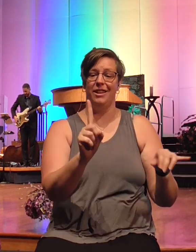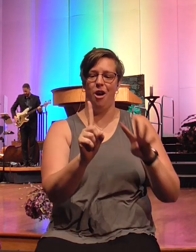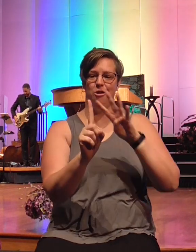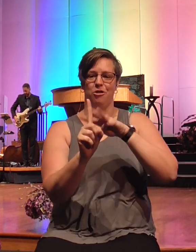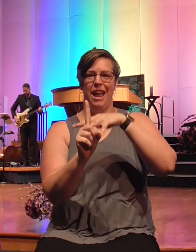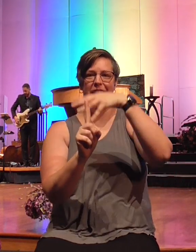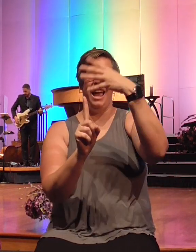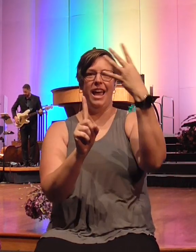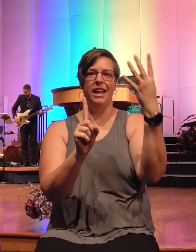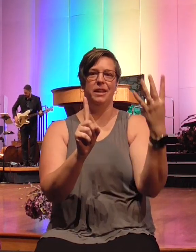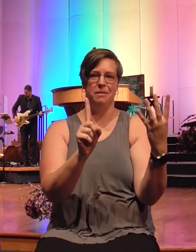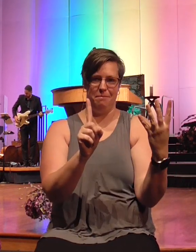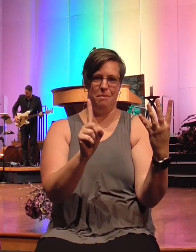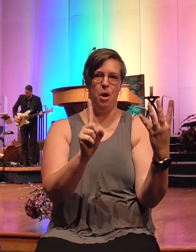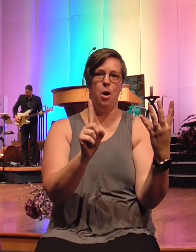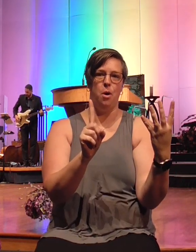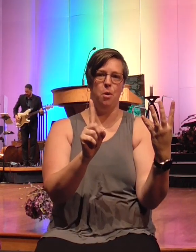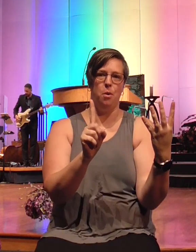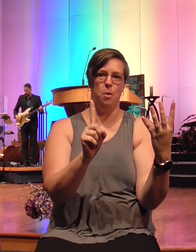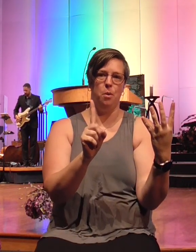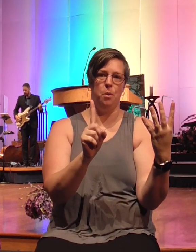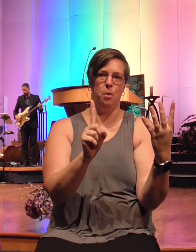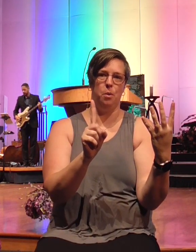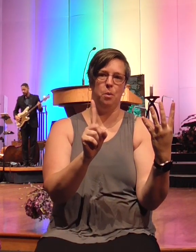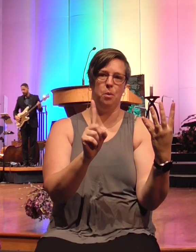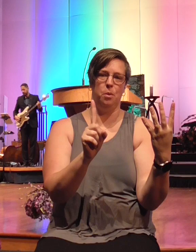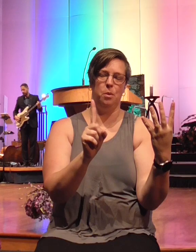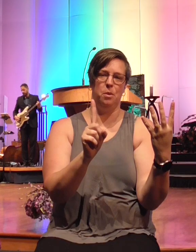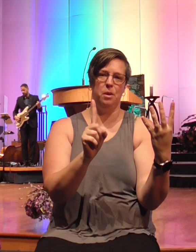like a rainbow.